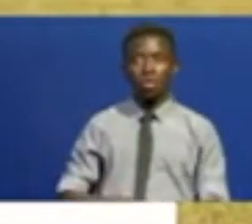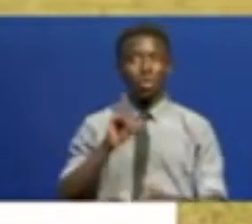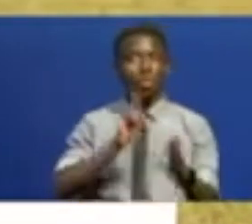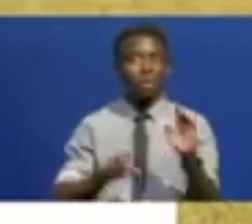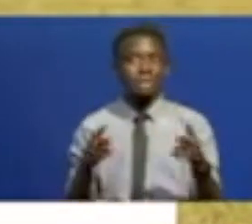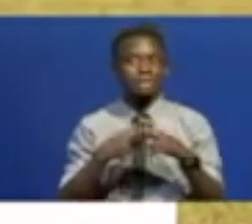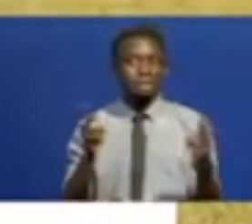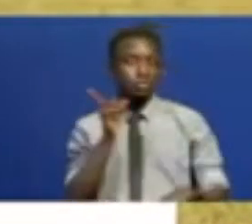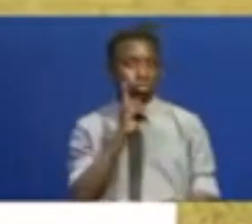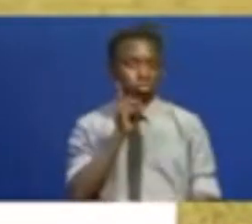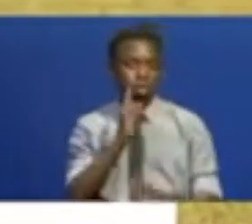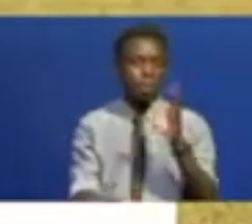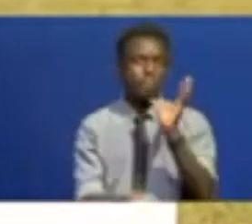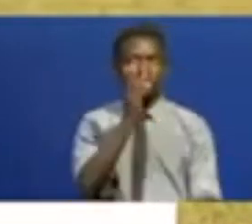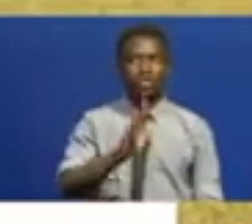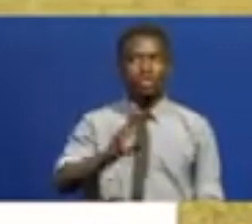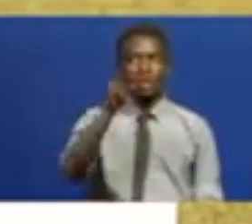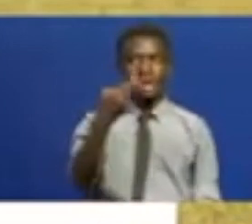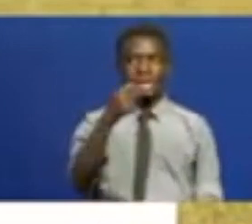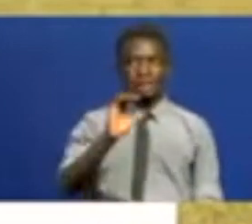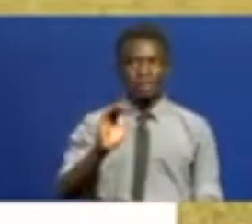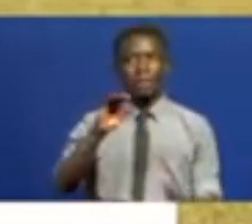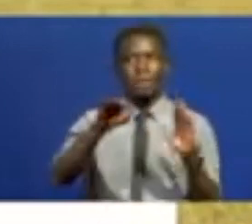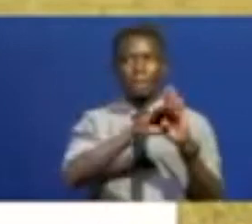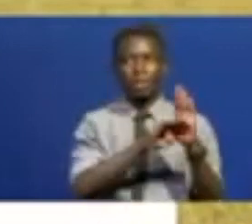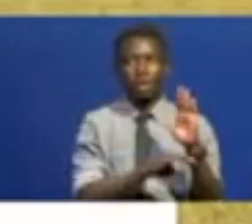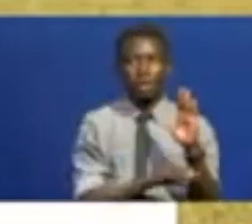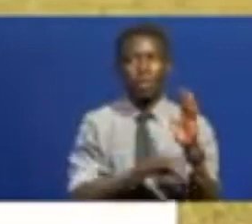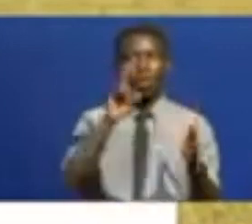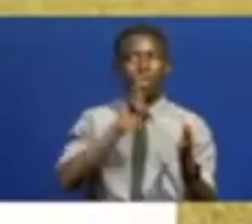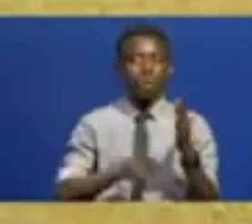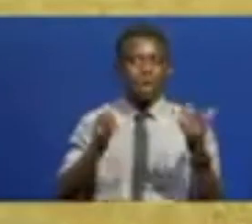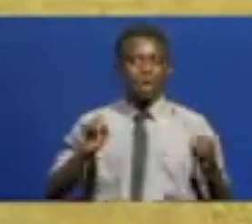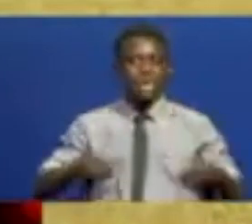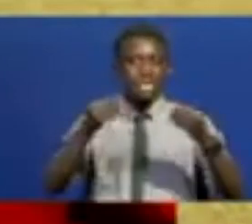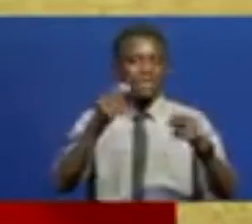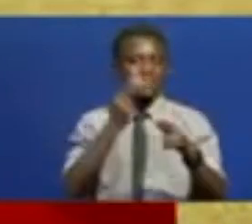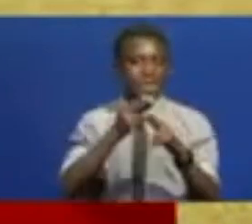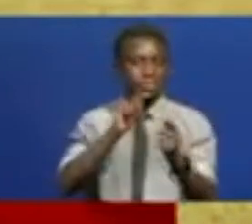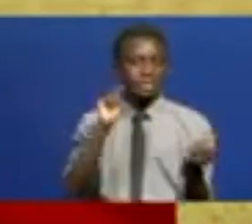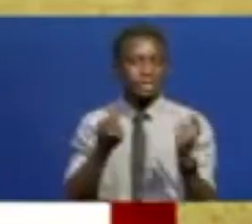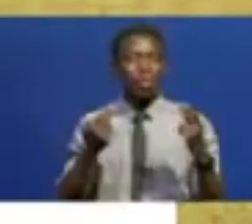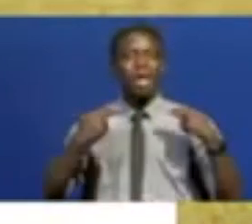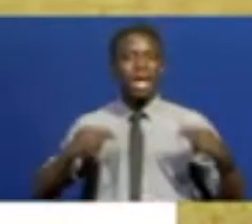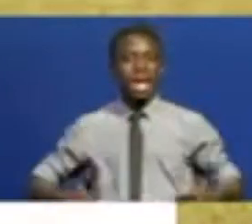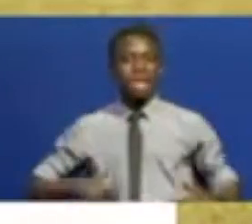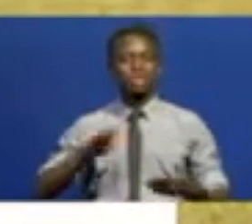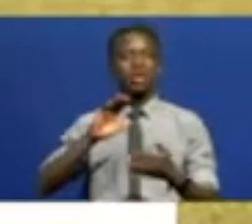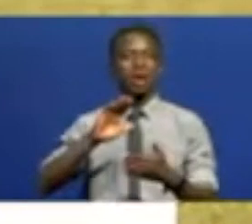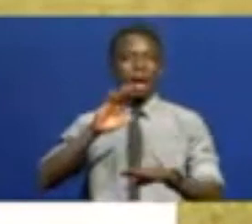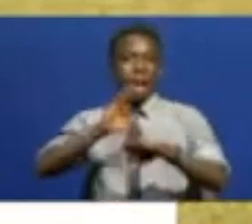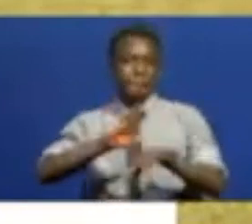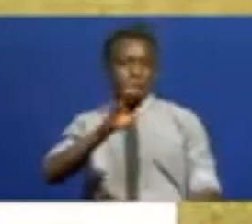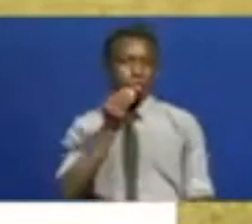launch the Universal Health Coverage Program, what we are now calling the Afya Nyumbani. And for this time, we